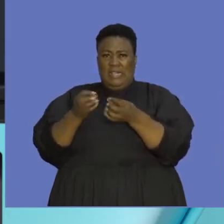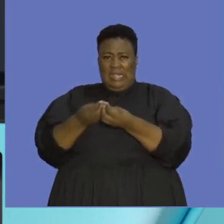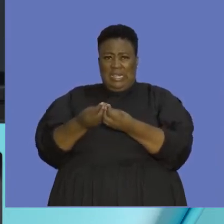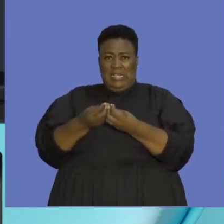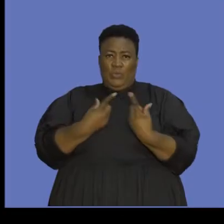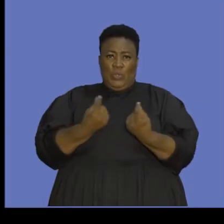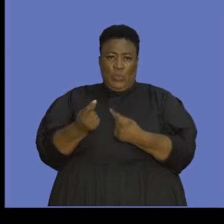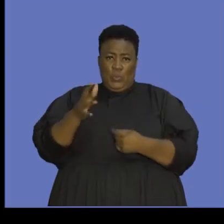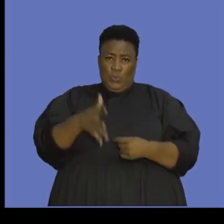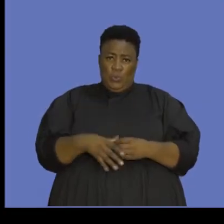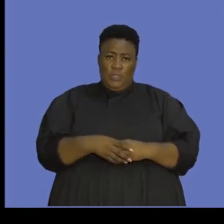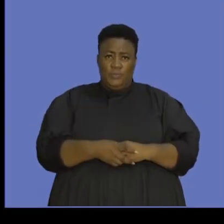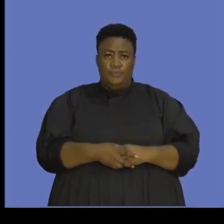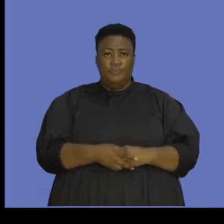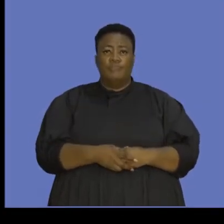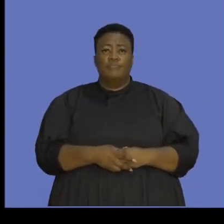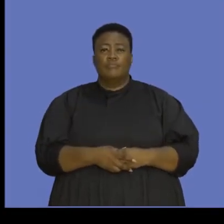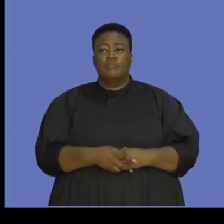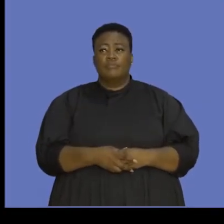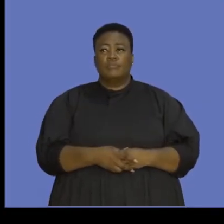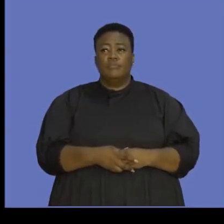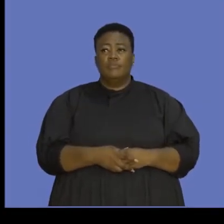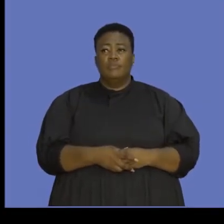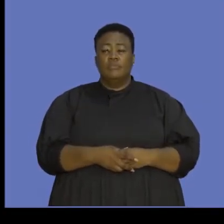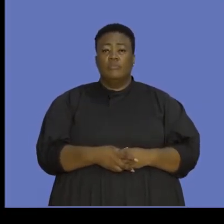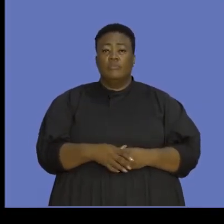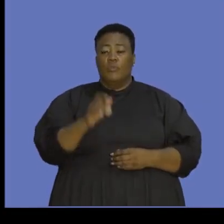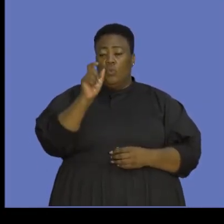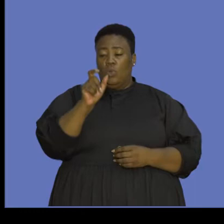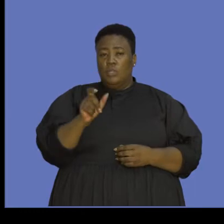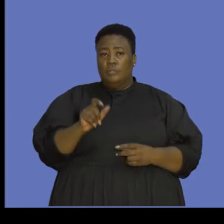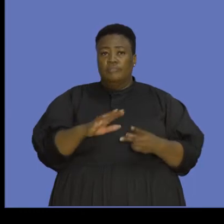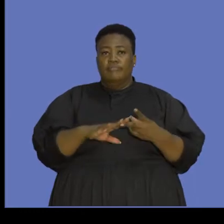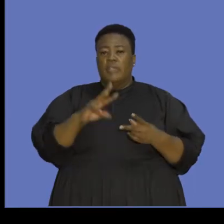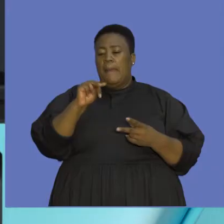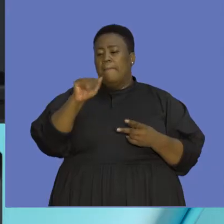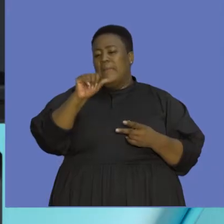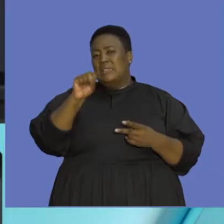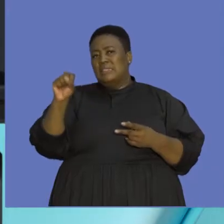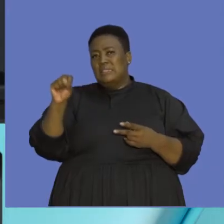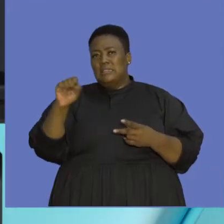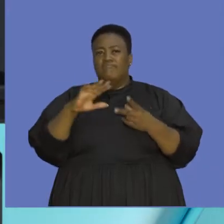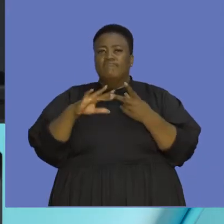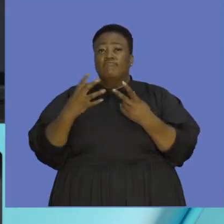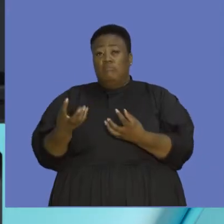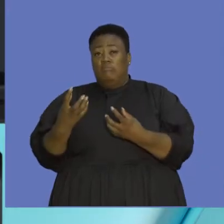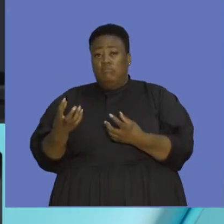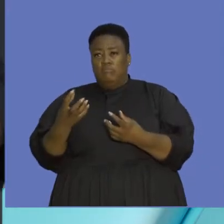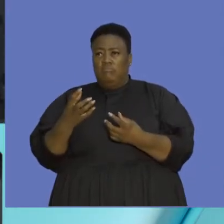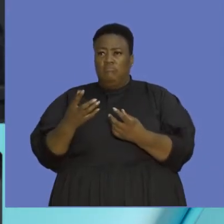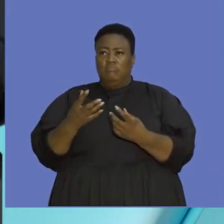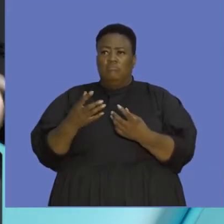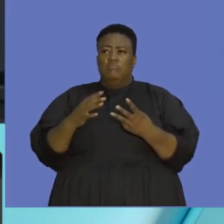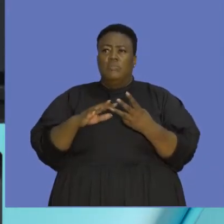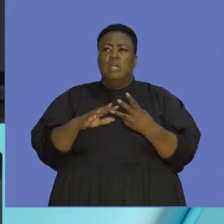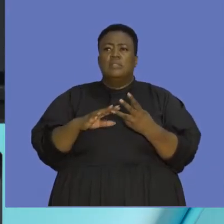going to look at. So, what are our key words? Mass. Mass is very important.